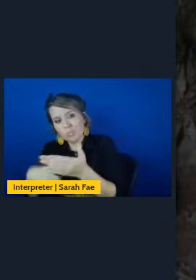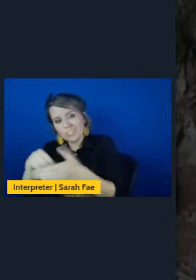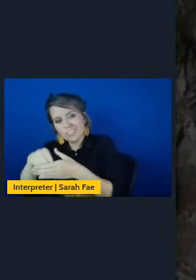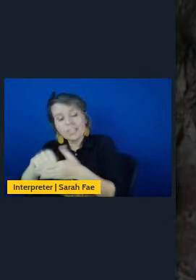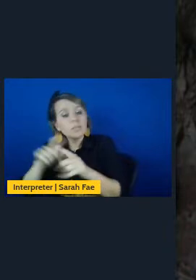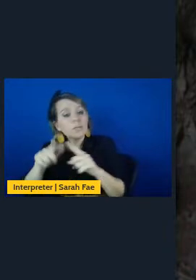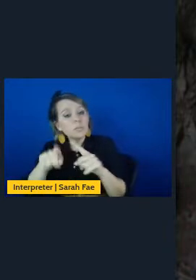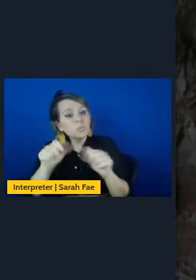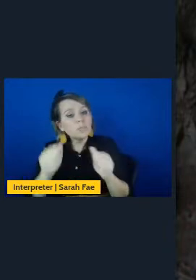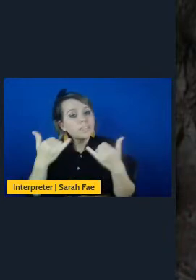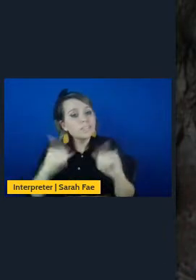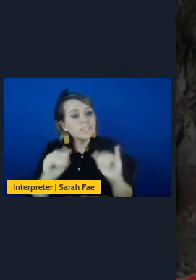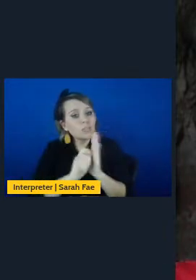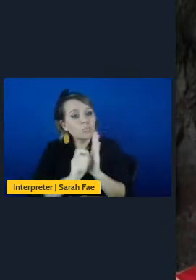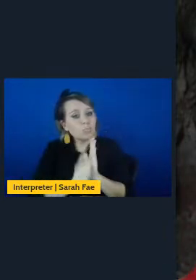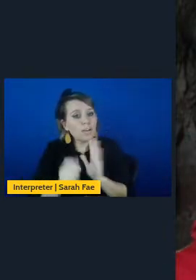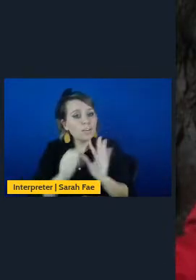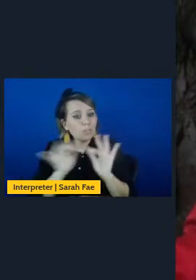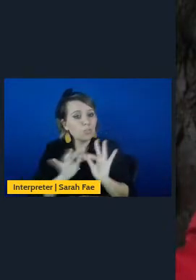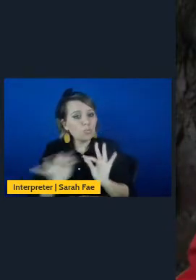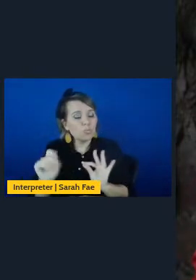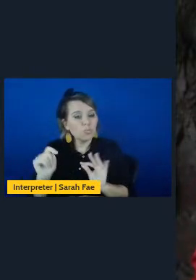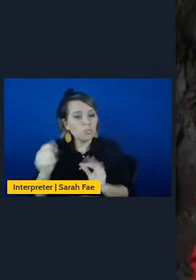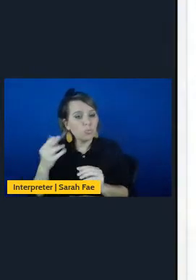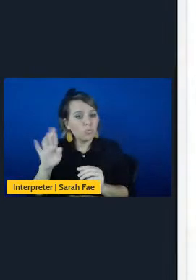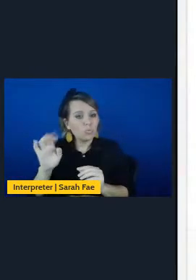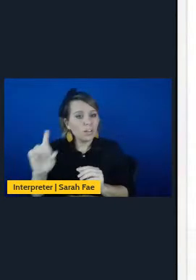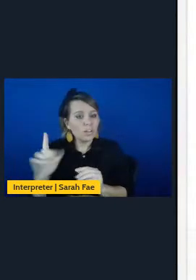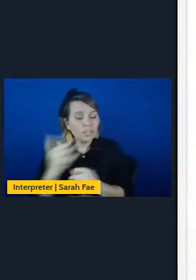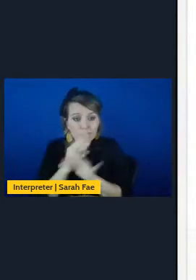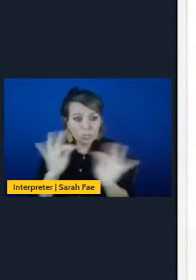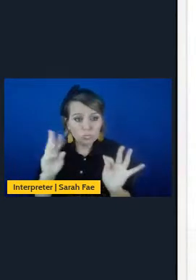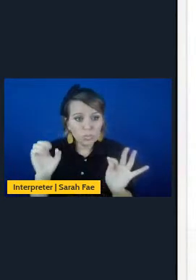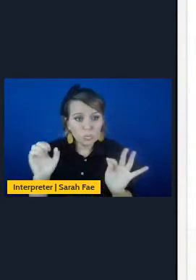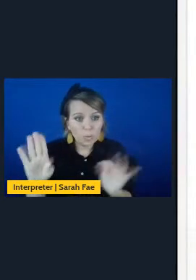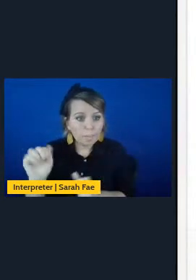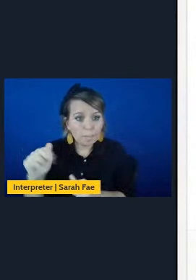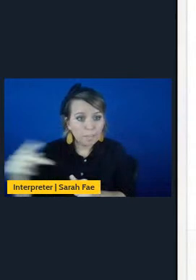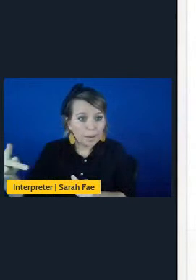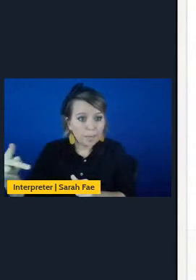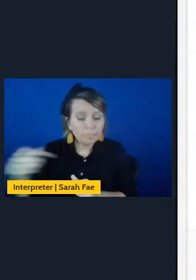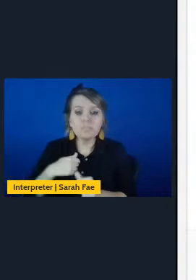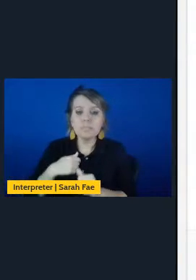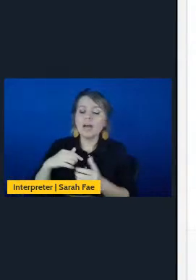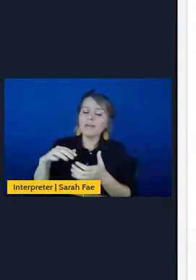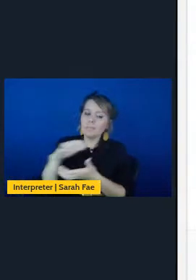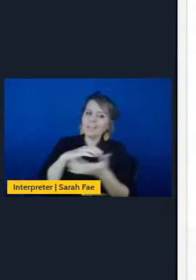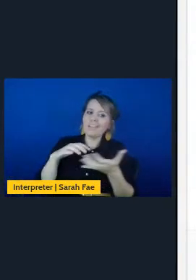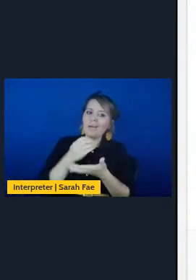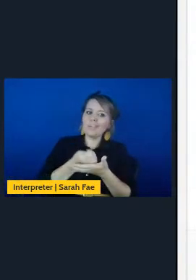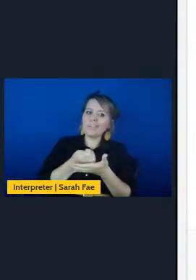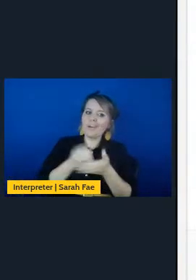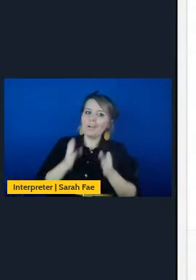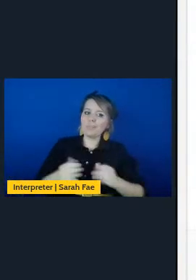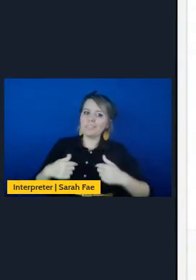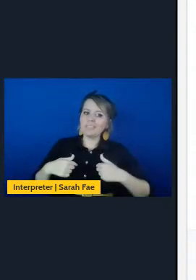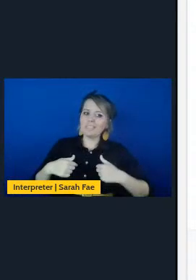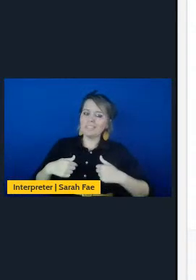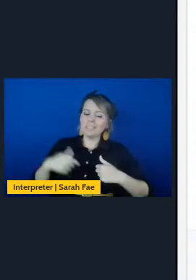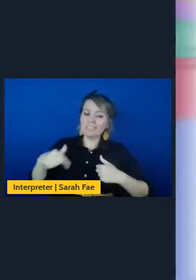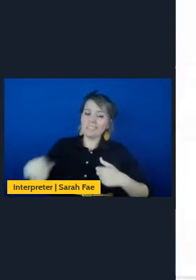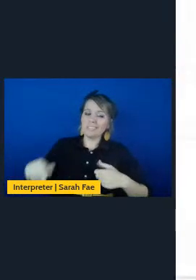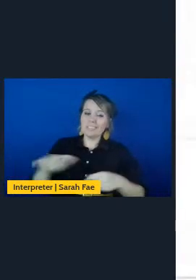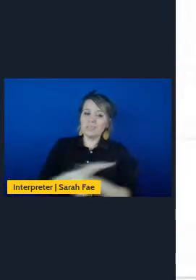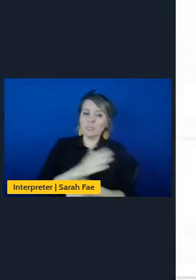threads. This isn't bad for, a free web app. Now, I am a cloud economist. This entire thing cost me less